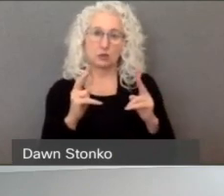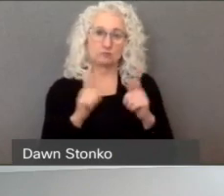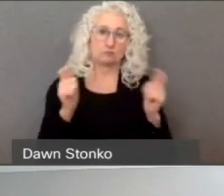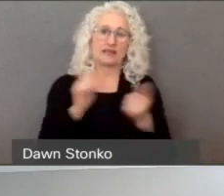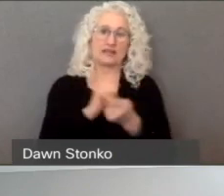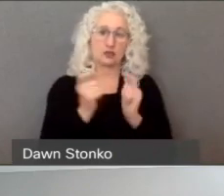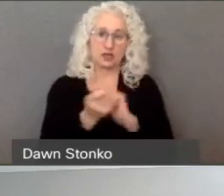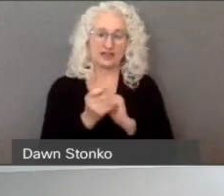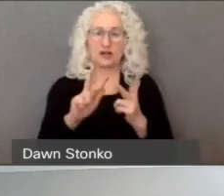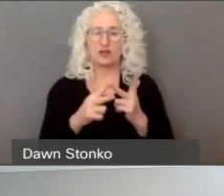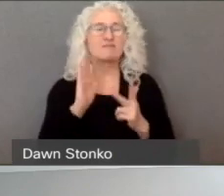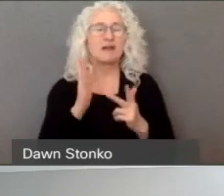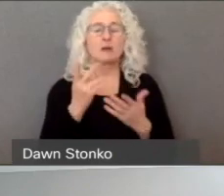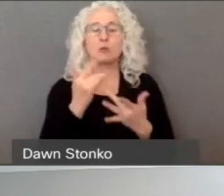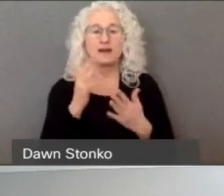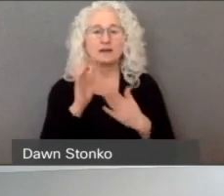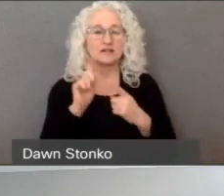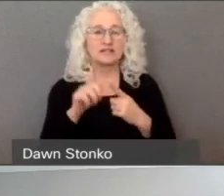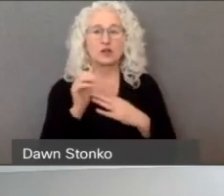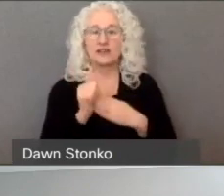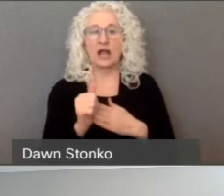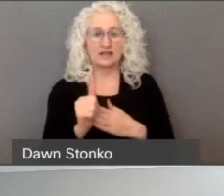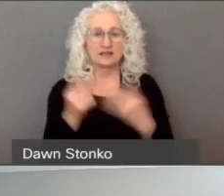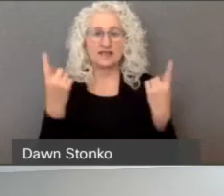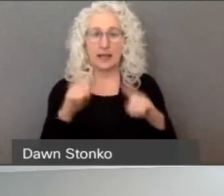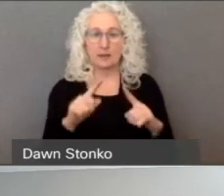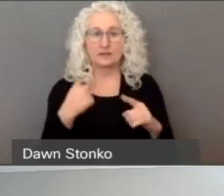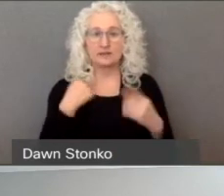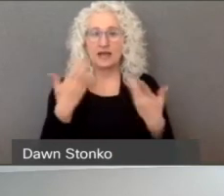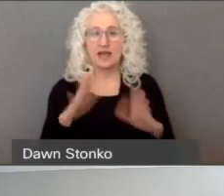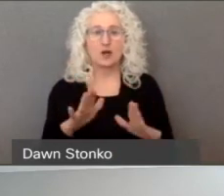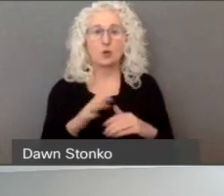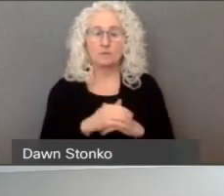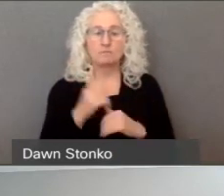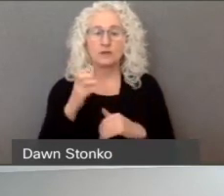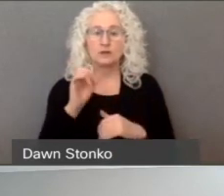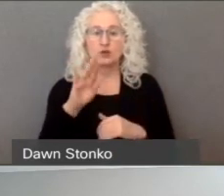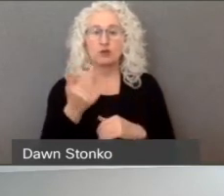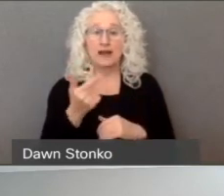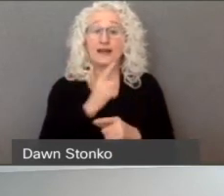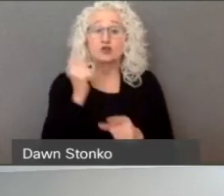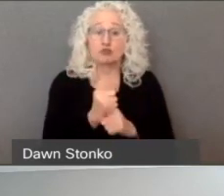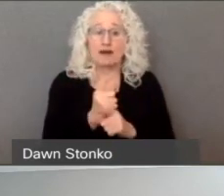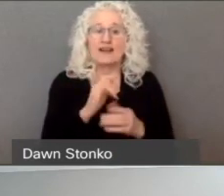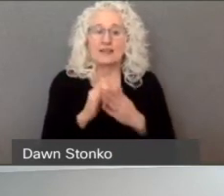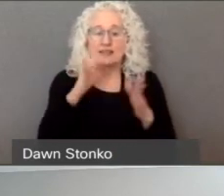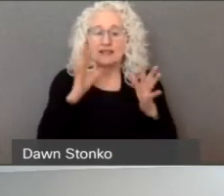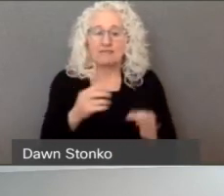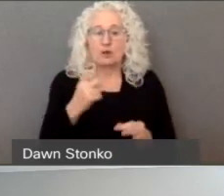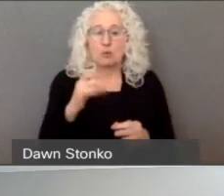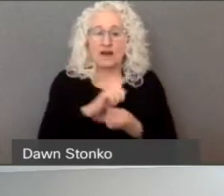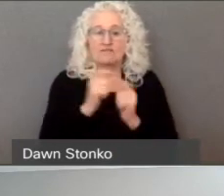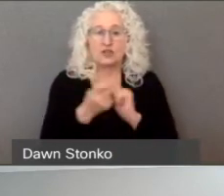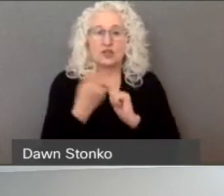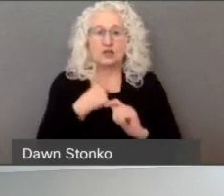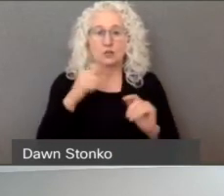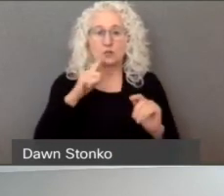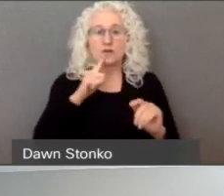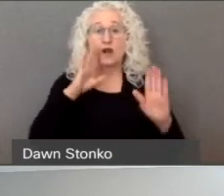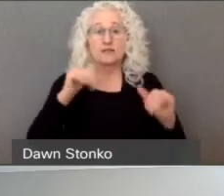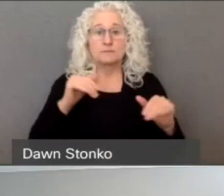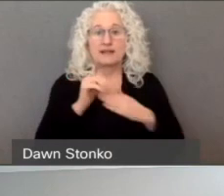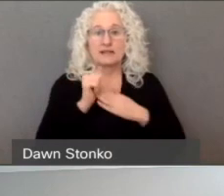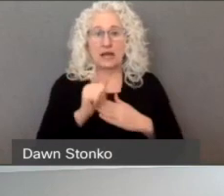know what, I'm going to wait till the guidance comes out because I don't want to put, but Craig is right. That is definitely one of the changes we are expecting guidance on, and that's what